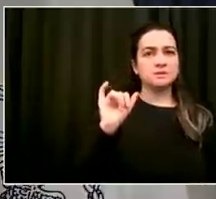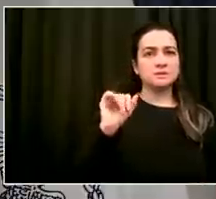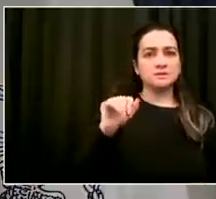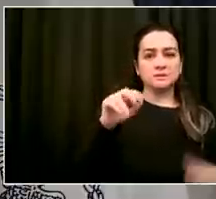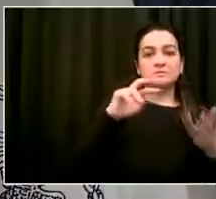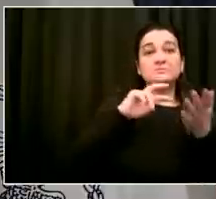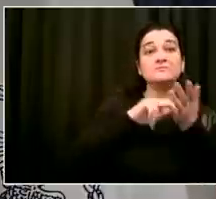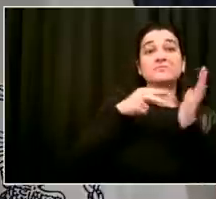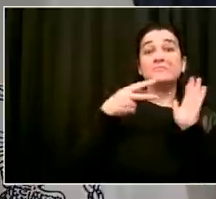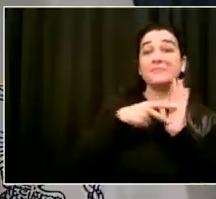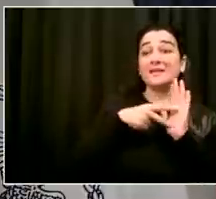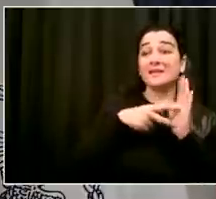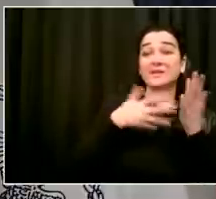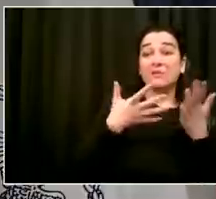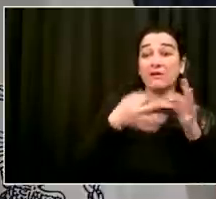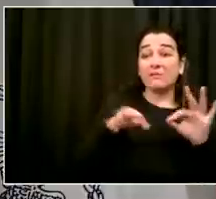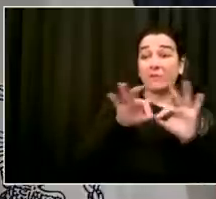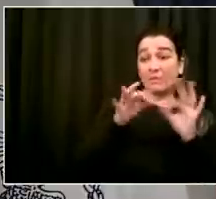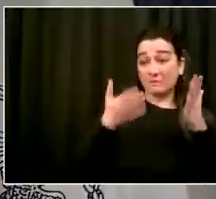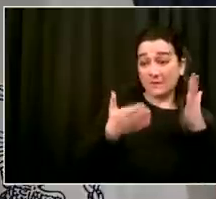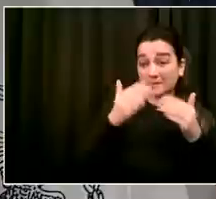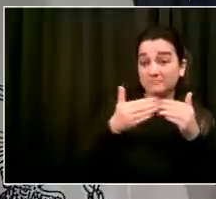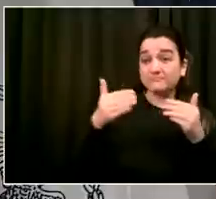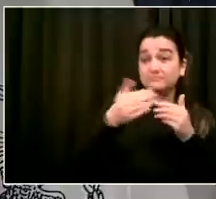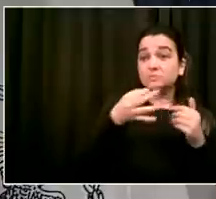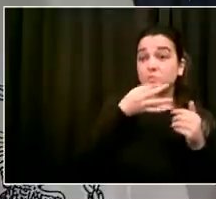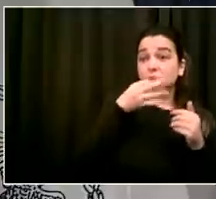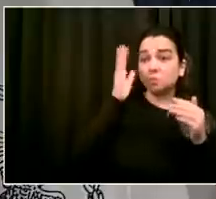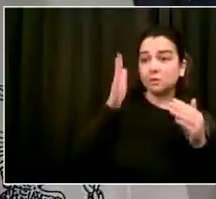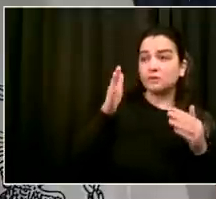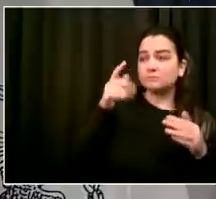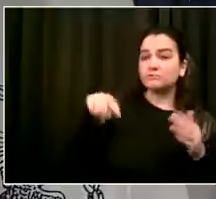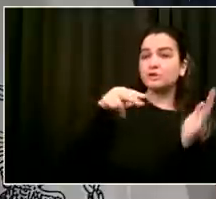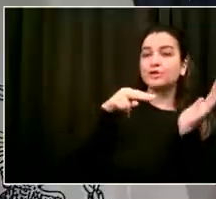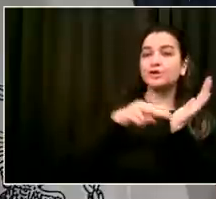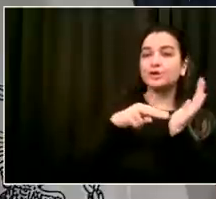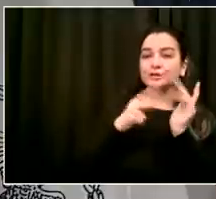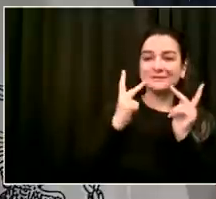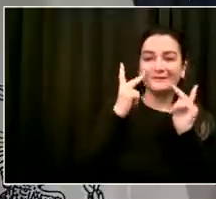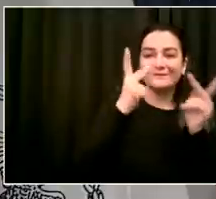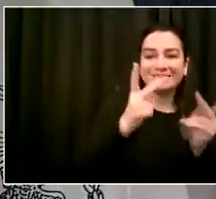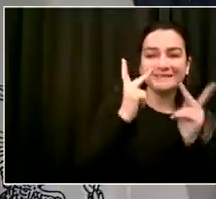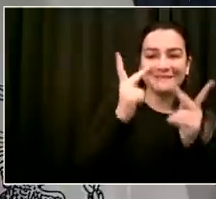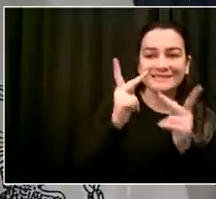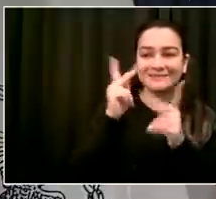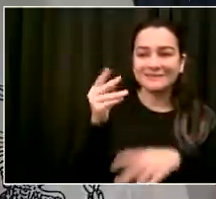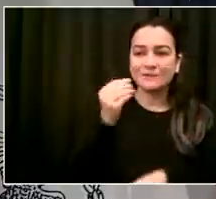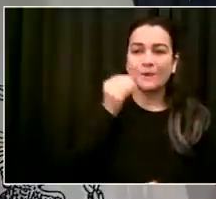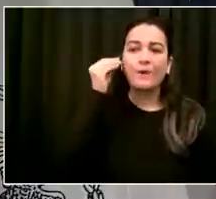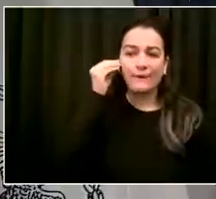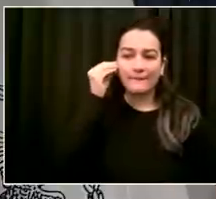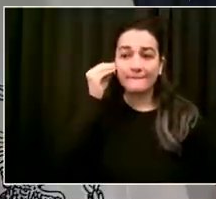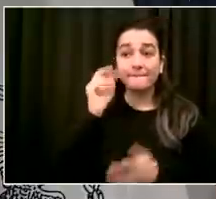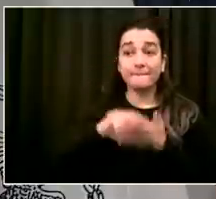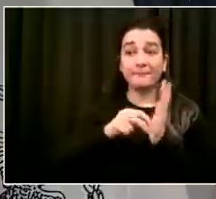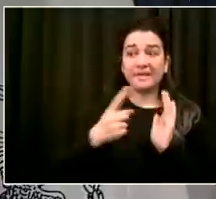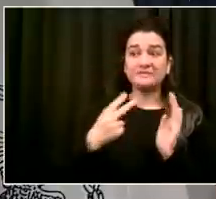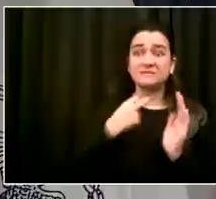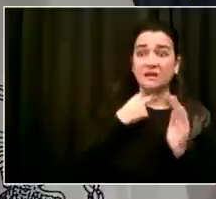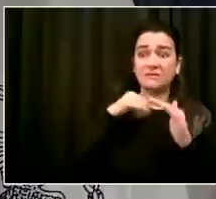obviously reach so many more people more effectively. And right now, we're racing against time trying to get the most people possible vaccinated.